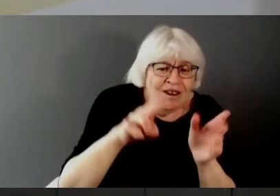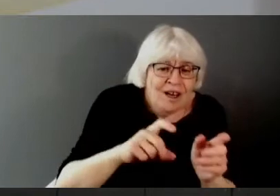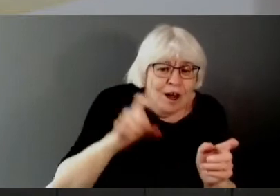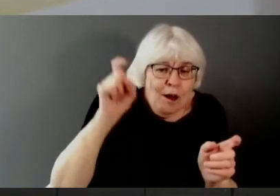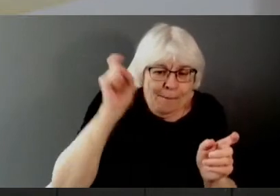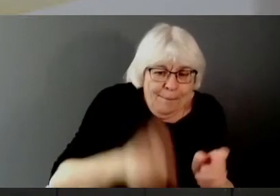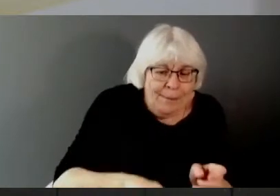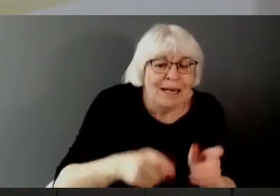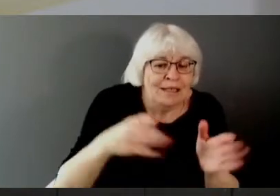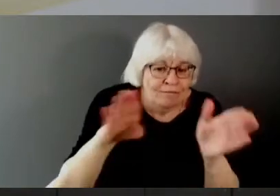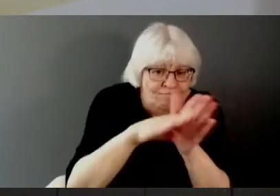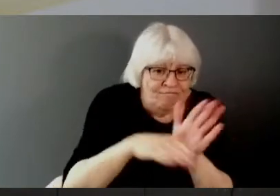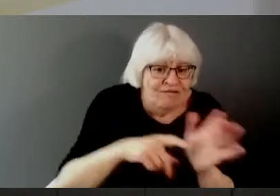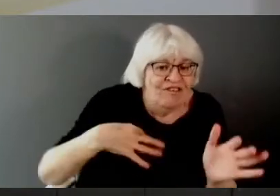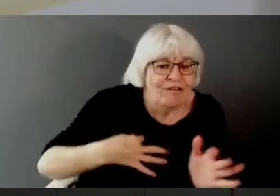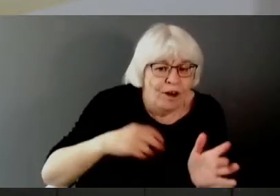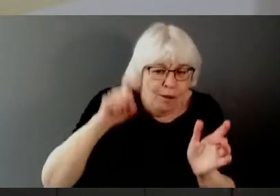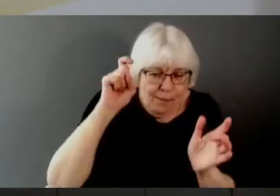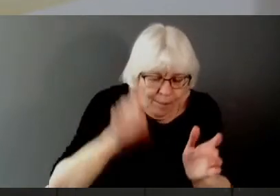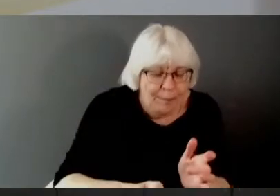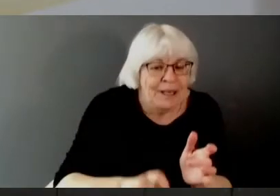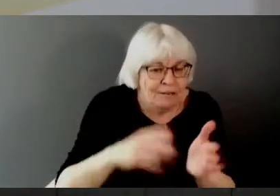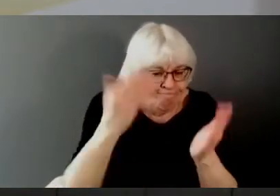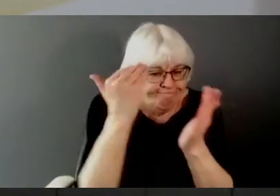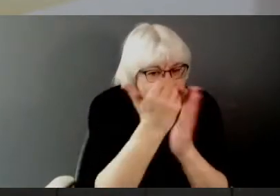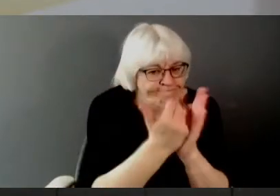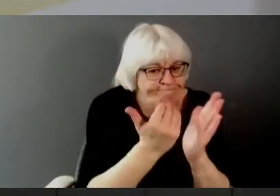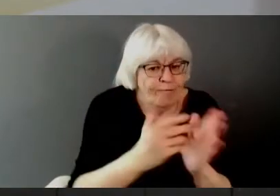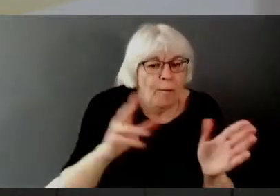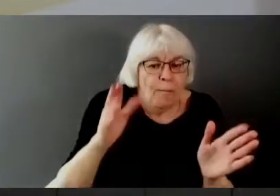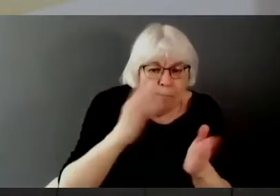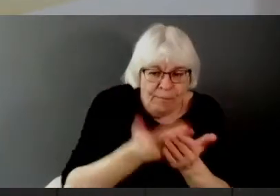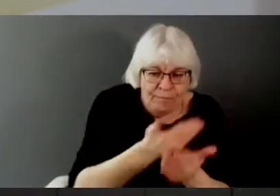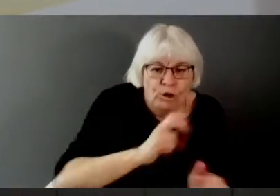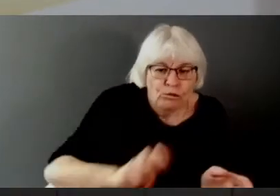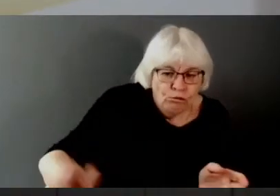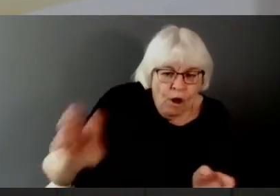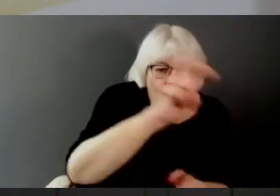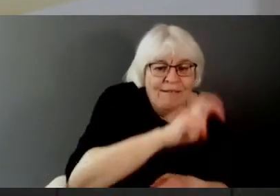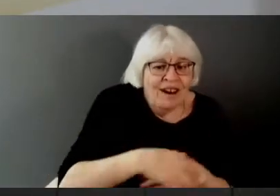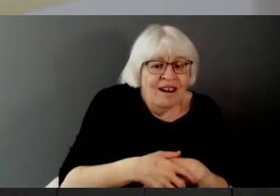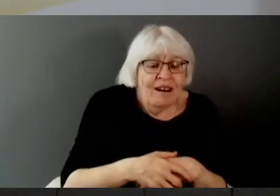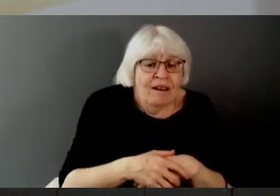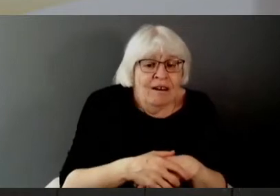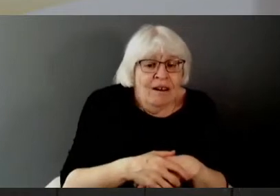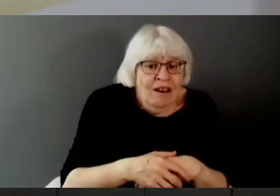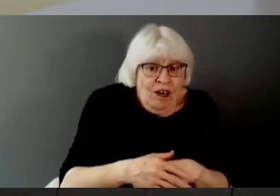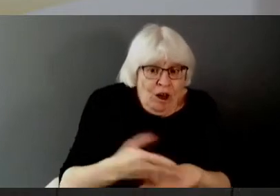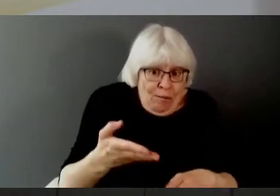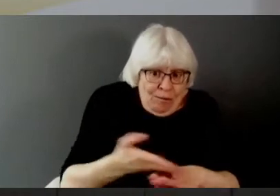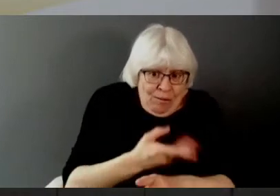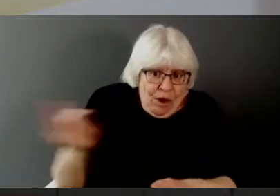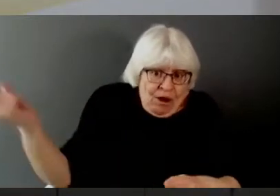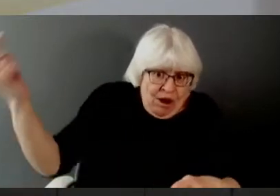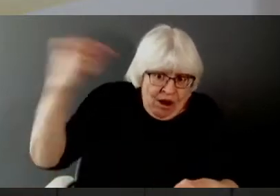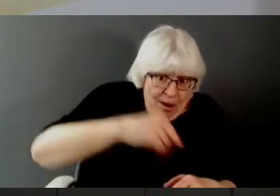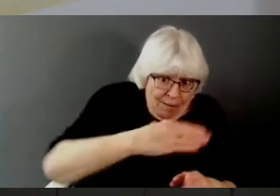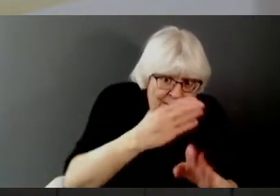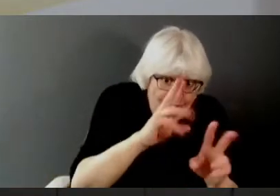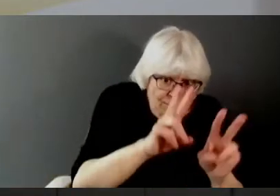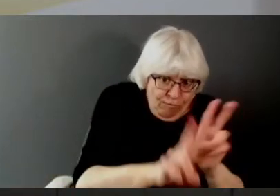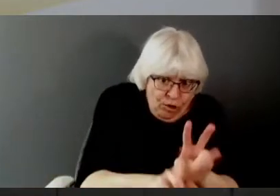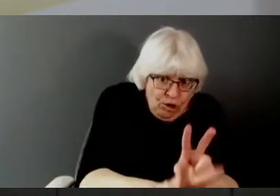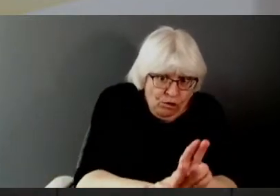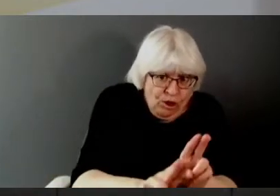should, wherever possible, plan to be in the province 24 hours in advance of the event to ensure they can be tested and receive the results.